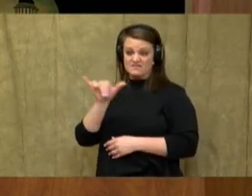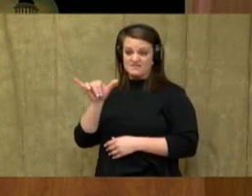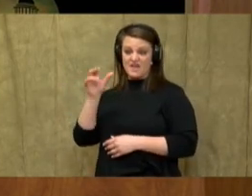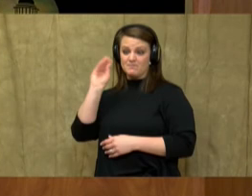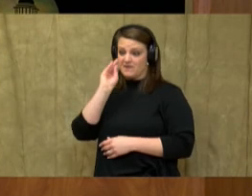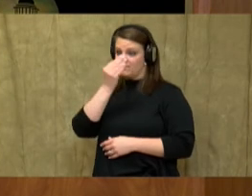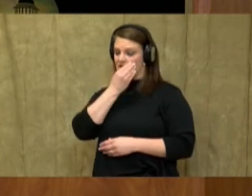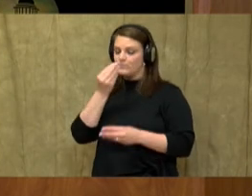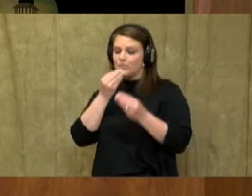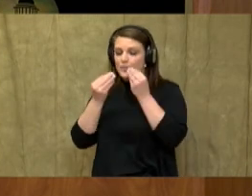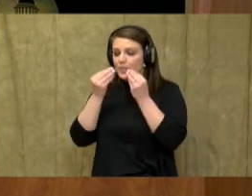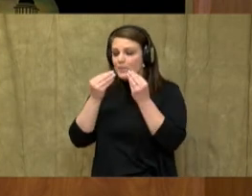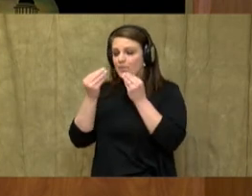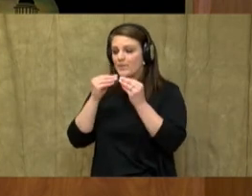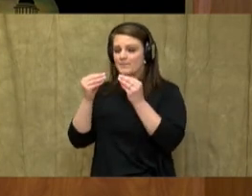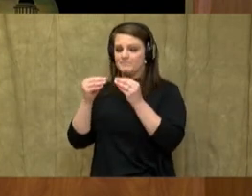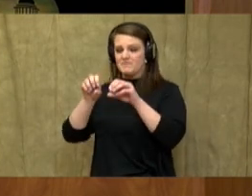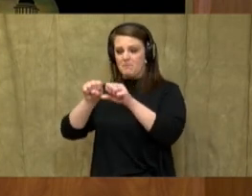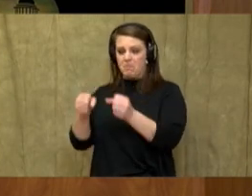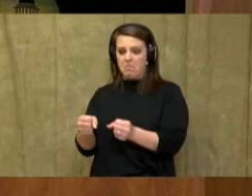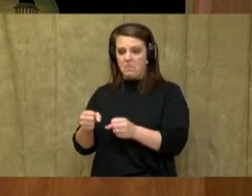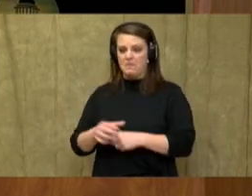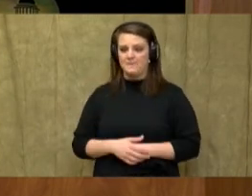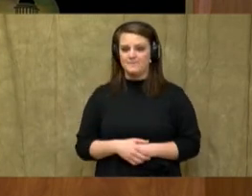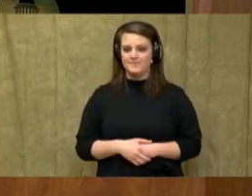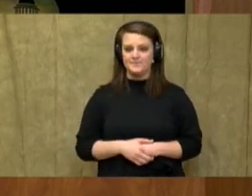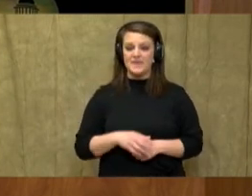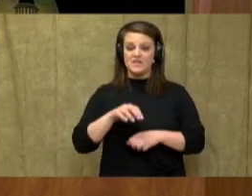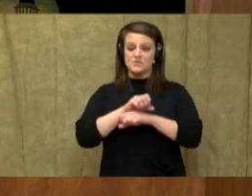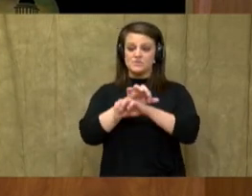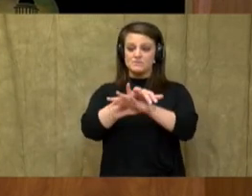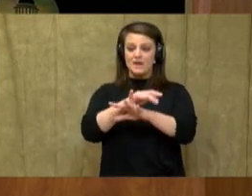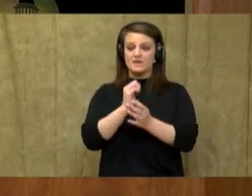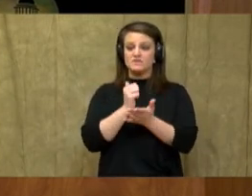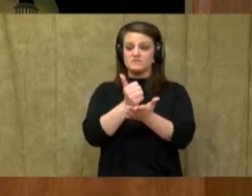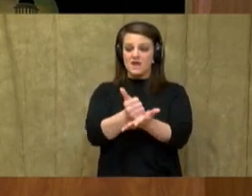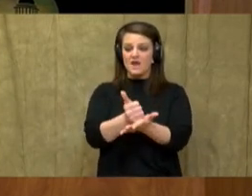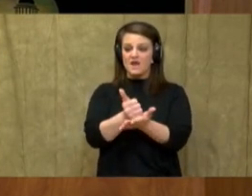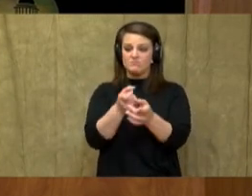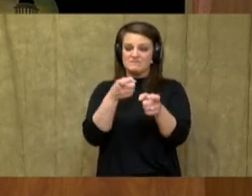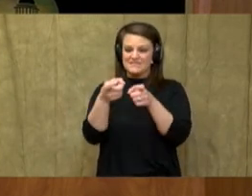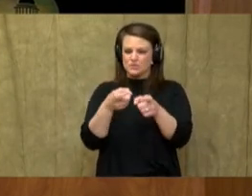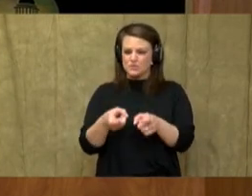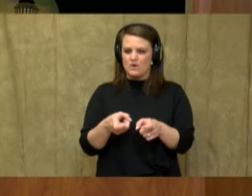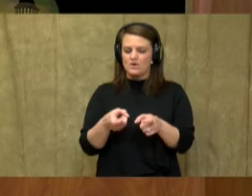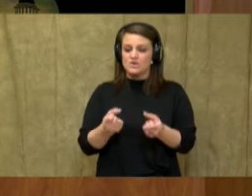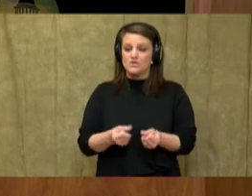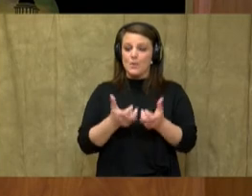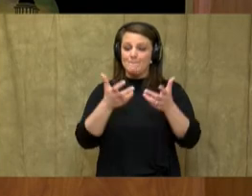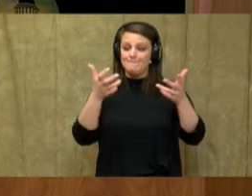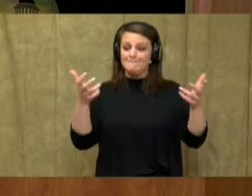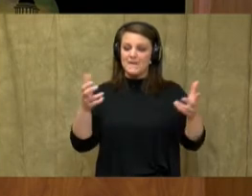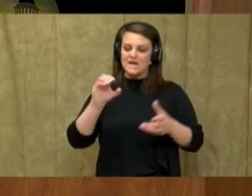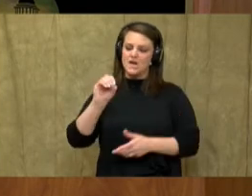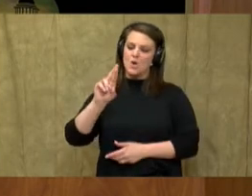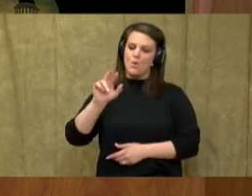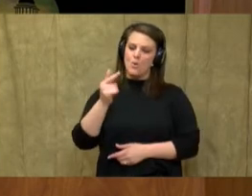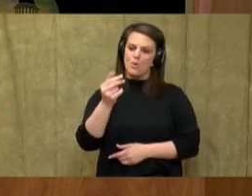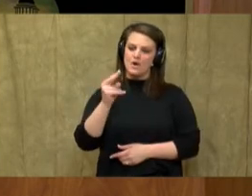an afternoon snacks. Spiders help to eat these bugs. In fact, many organic farmers rely